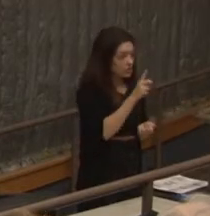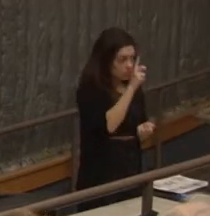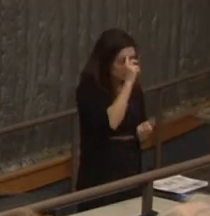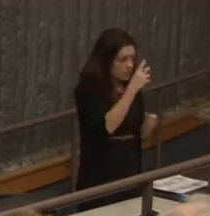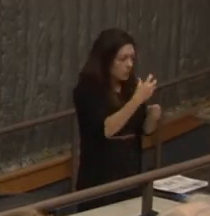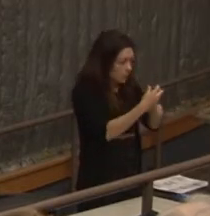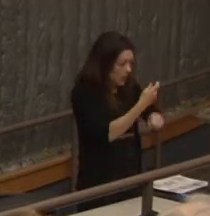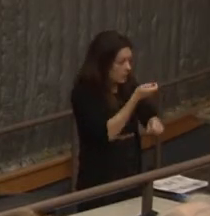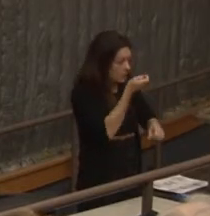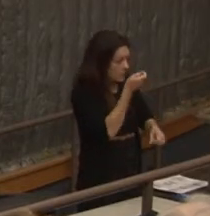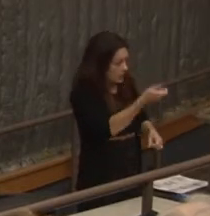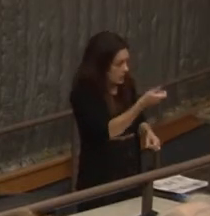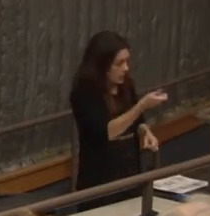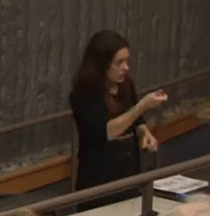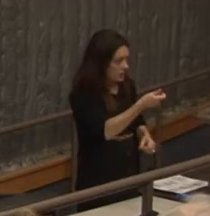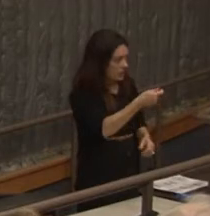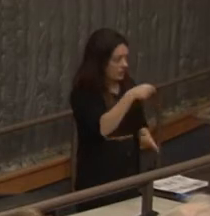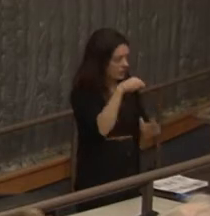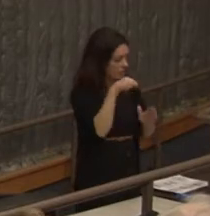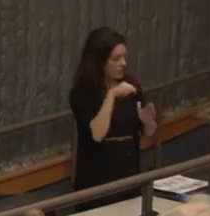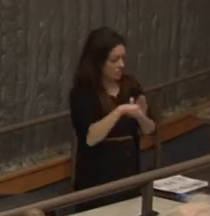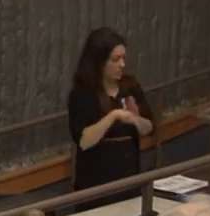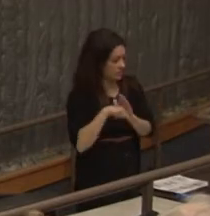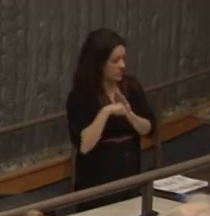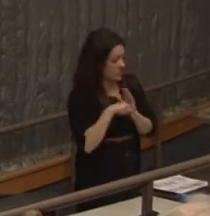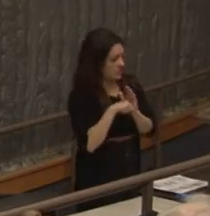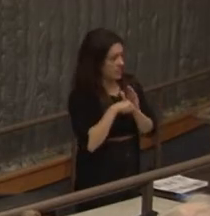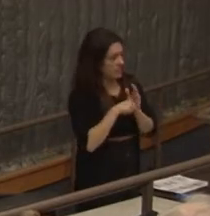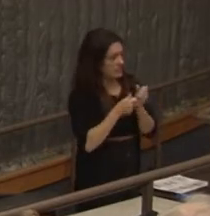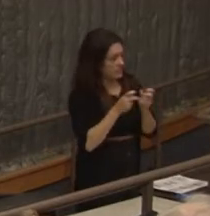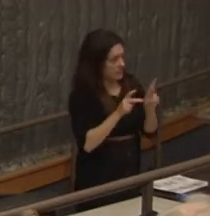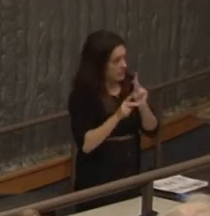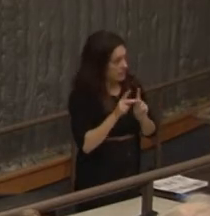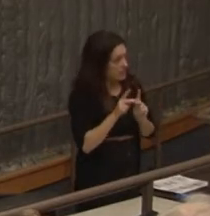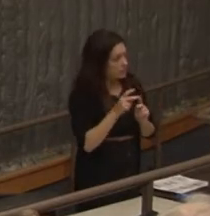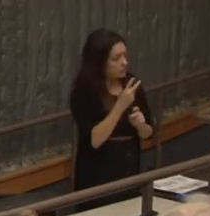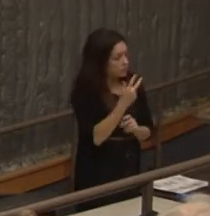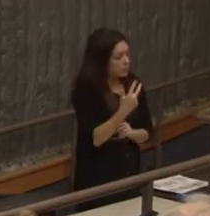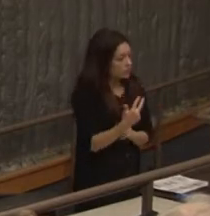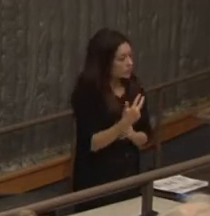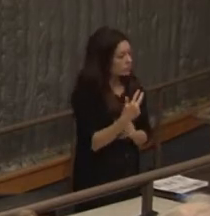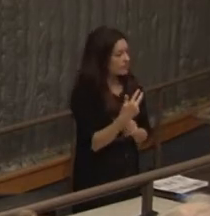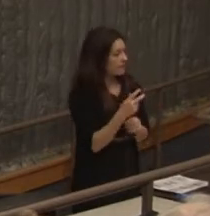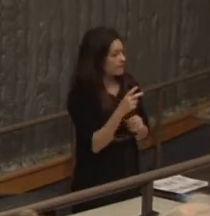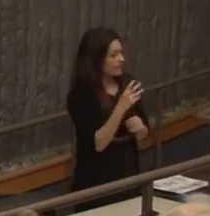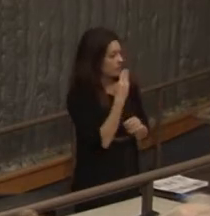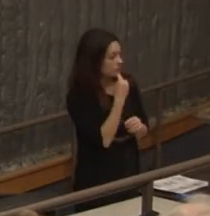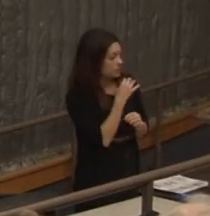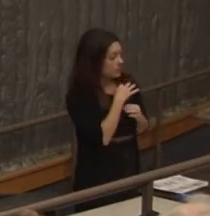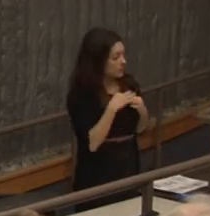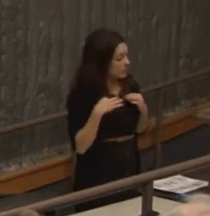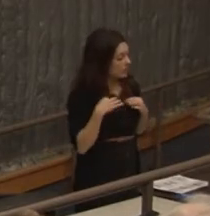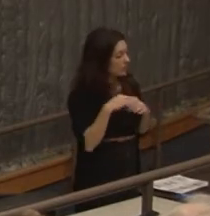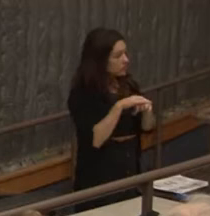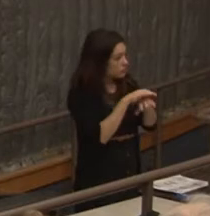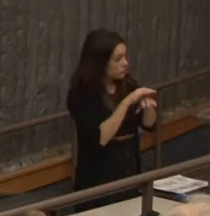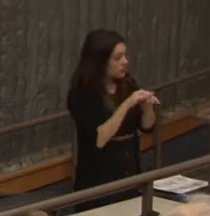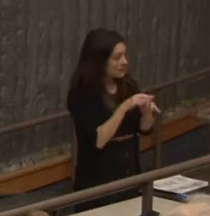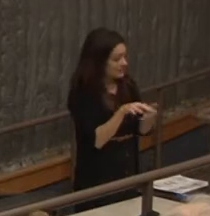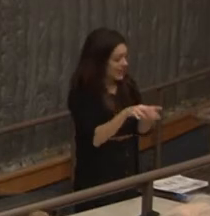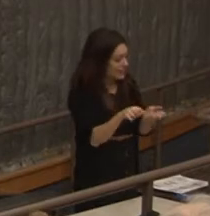victory. They destroyed 2/3 of European Jewry, but Jewish thought, Jewish philosophy, Jewish culture continues